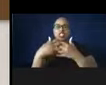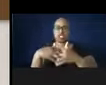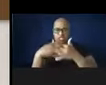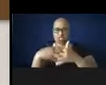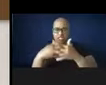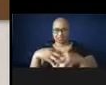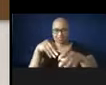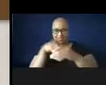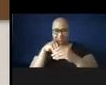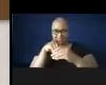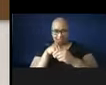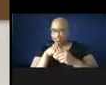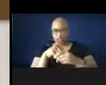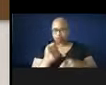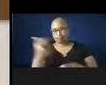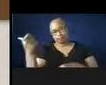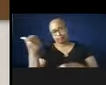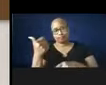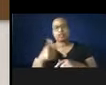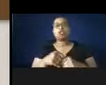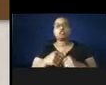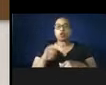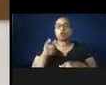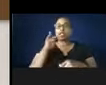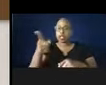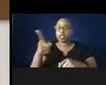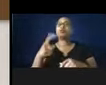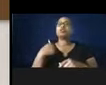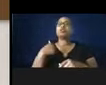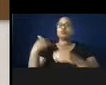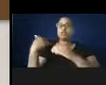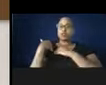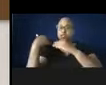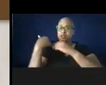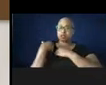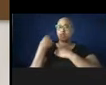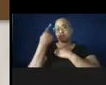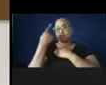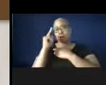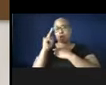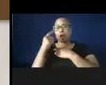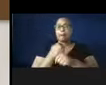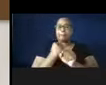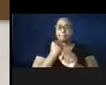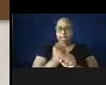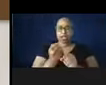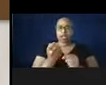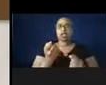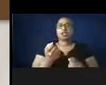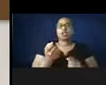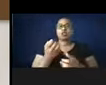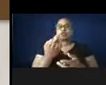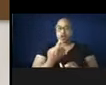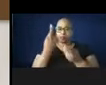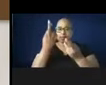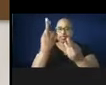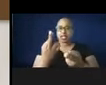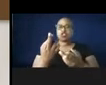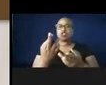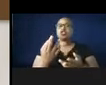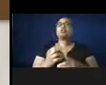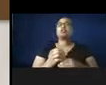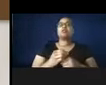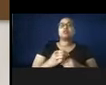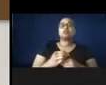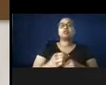brainstormed ideas and making recommendations to the park superintendent. And so just following the RFEI